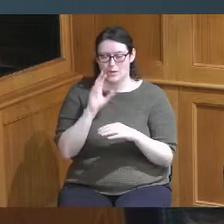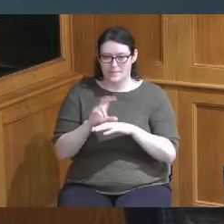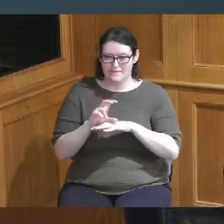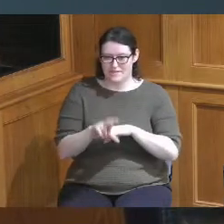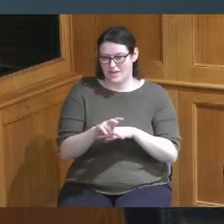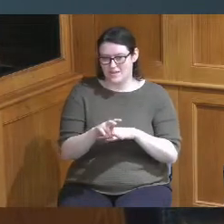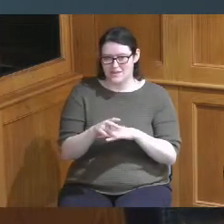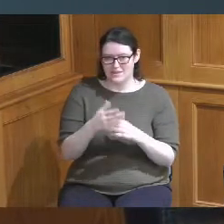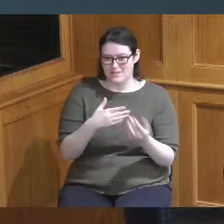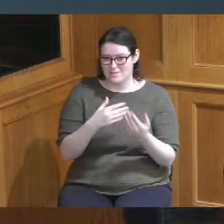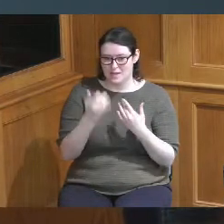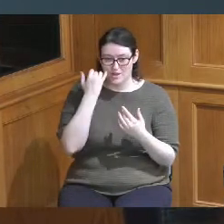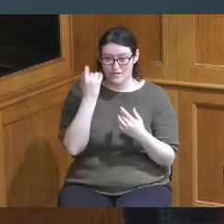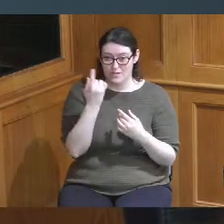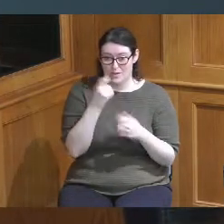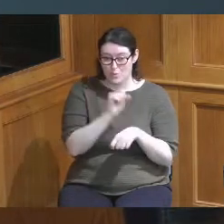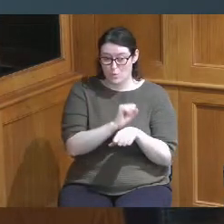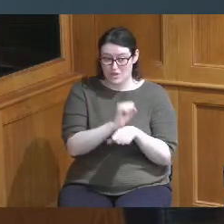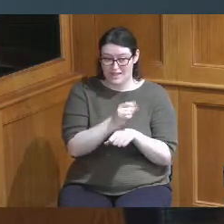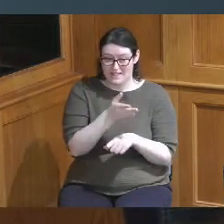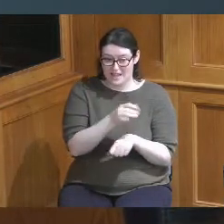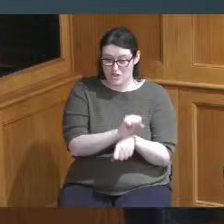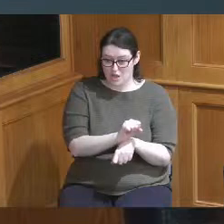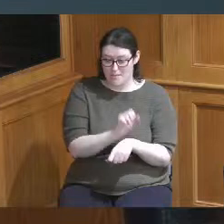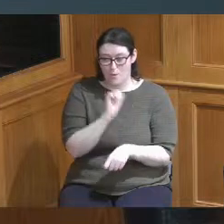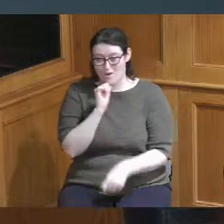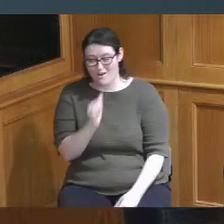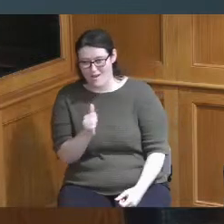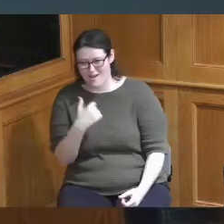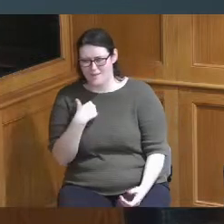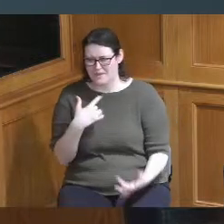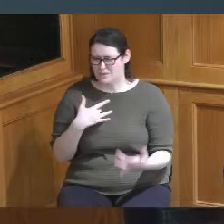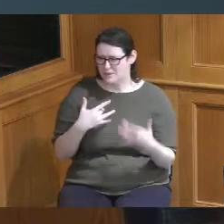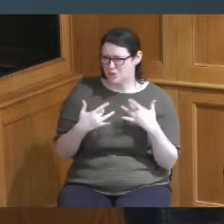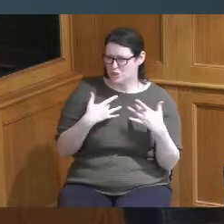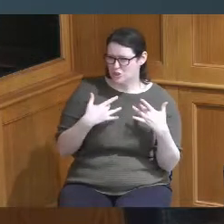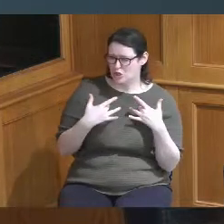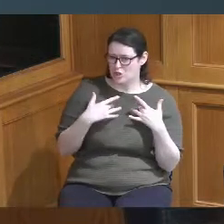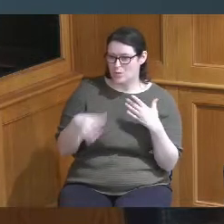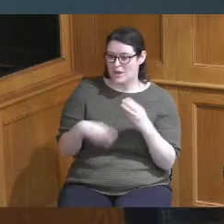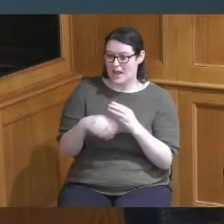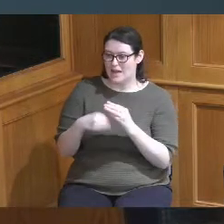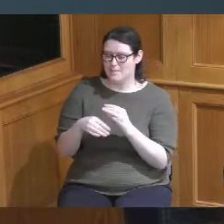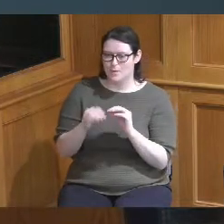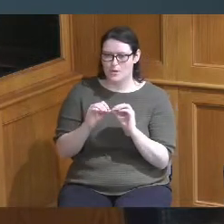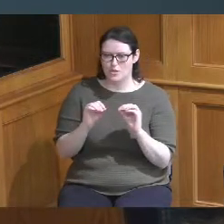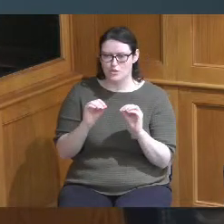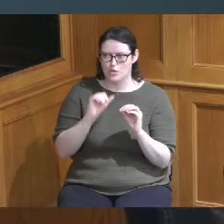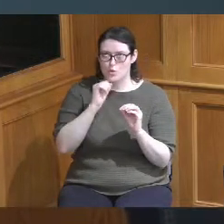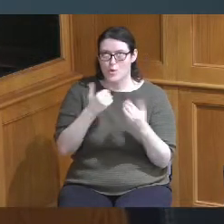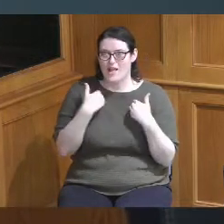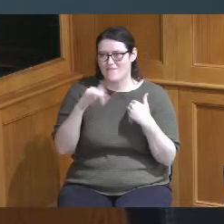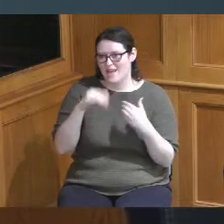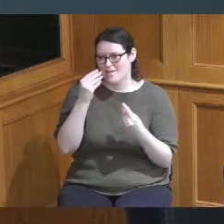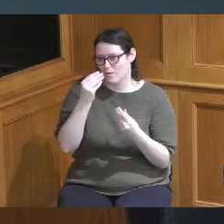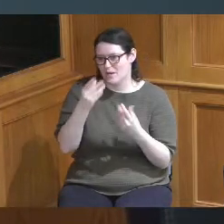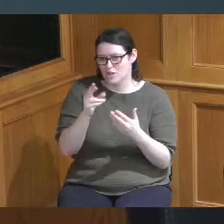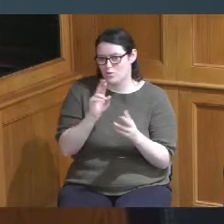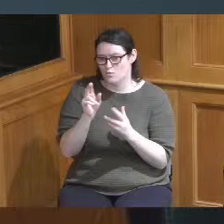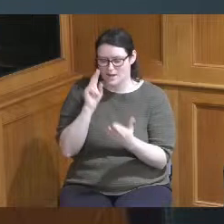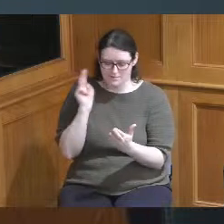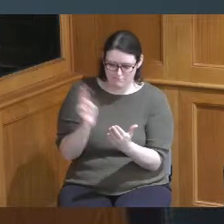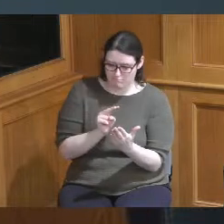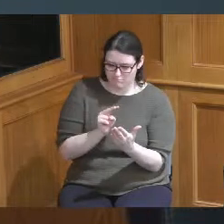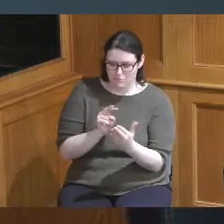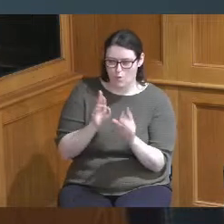somebody's there or not. And I was a little concerned that we're adding things and we don't have this at our fingertips. I would hope that we would